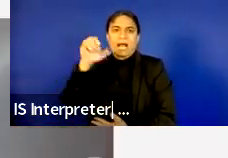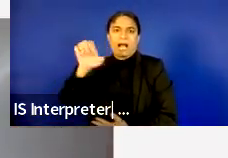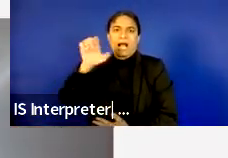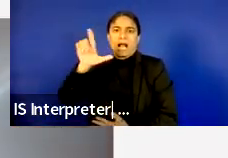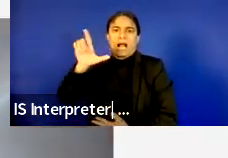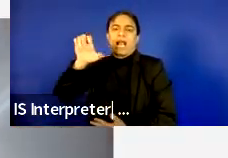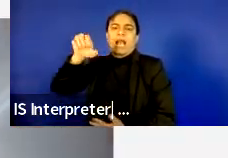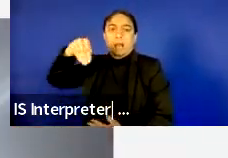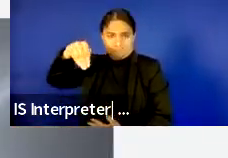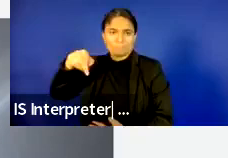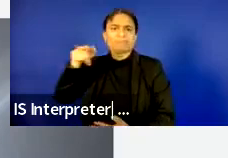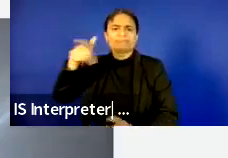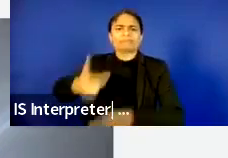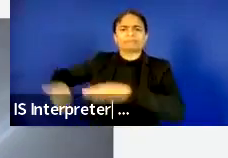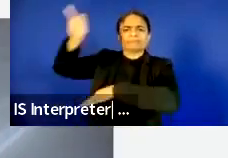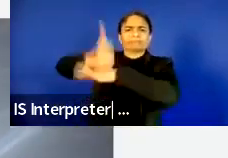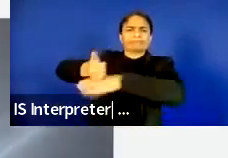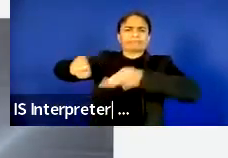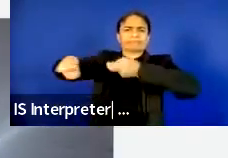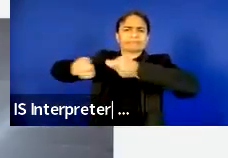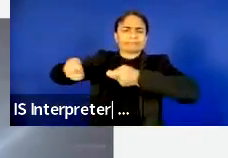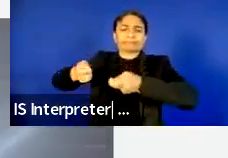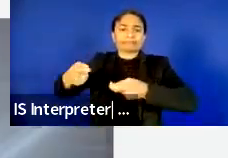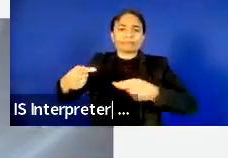a wheelchair. And she is